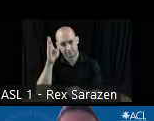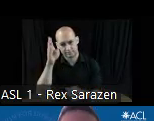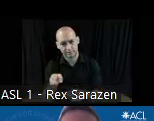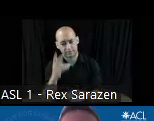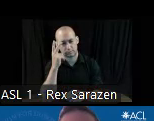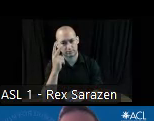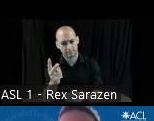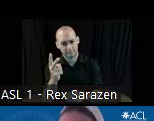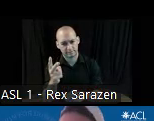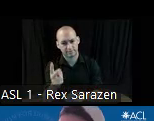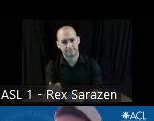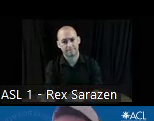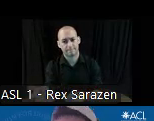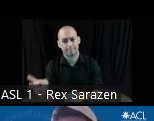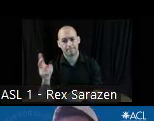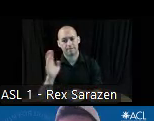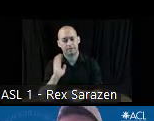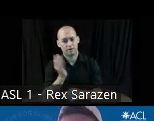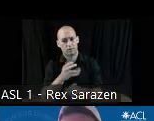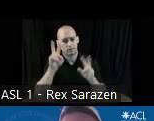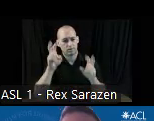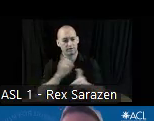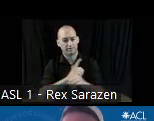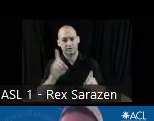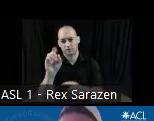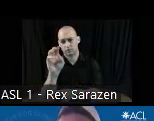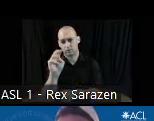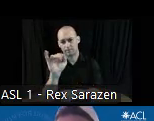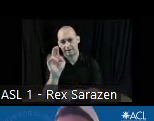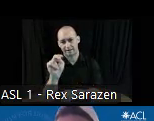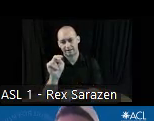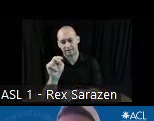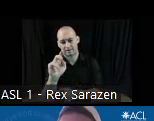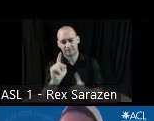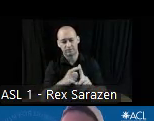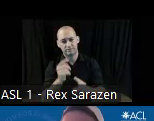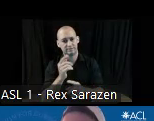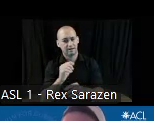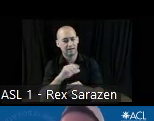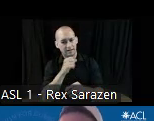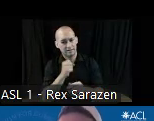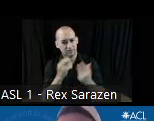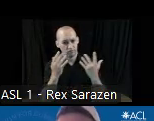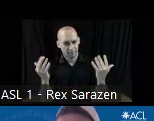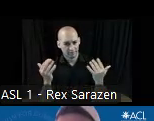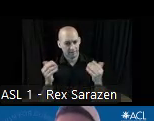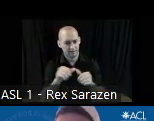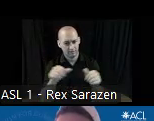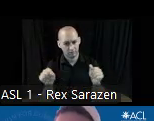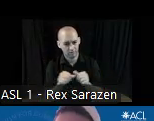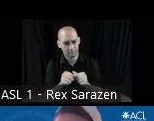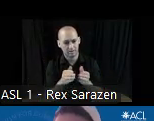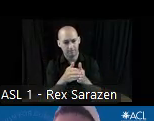see what we're calling different domains. So the first is age-friendly communities, and a broad